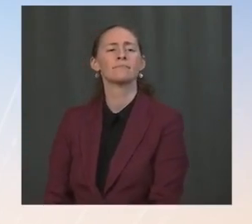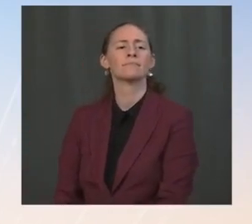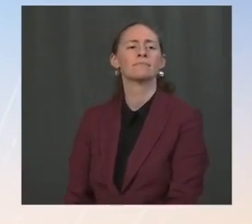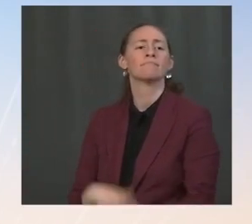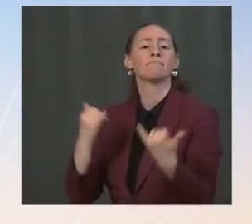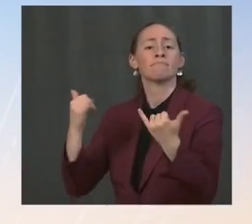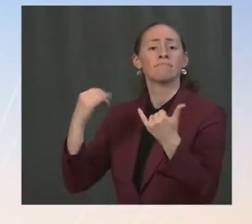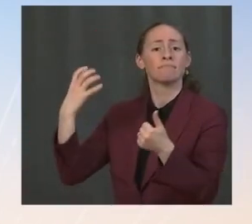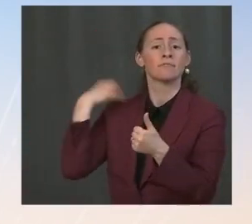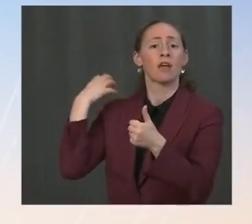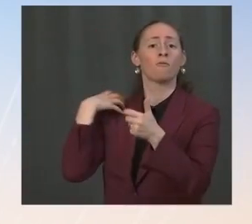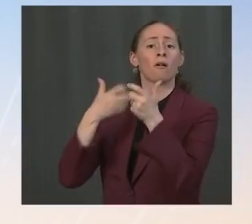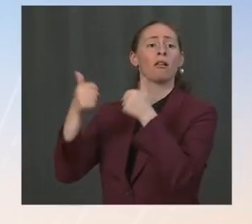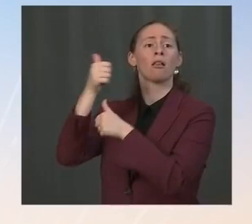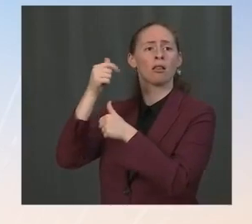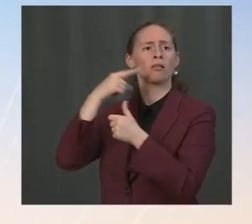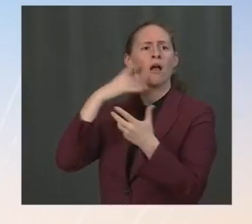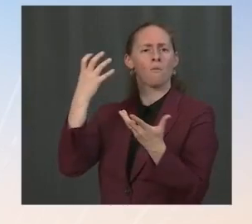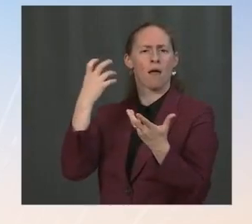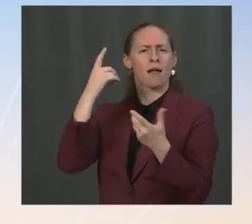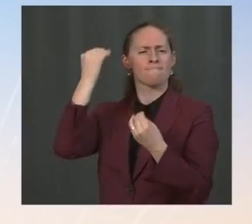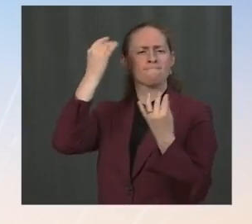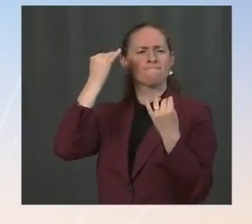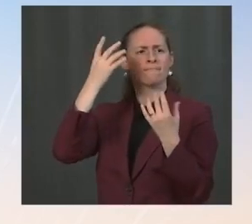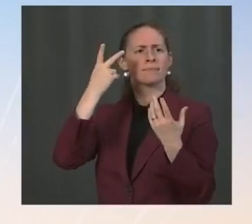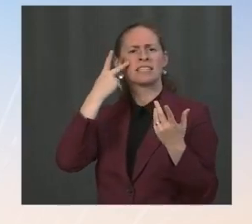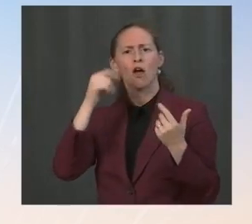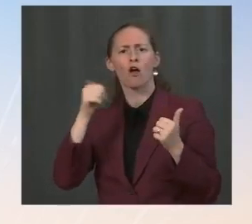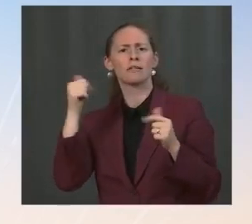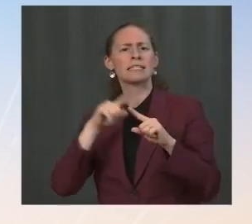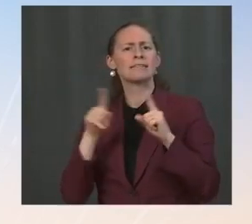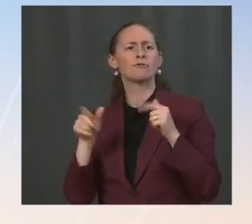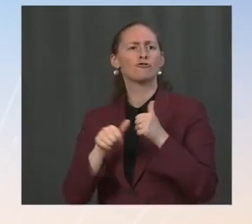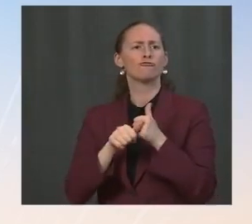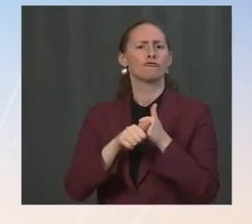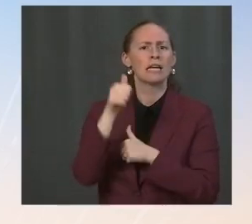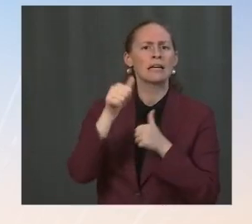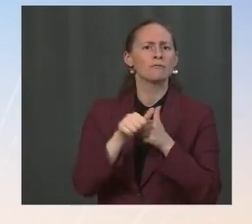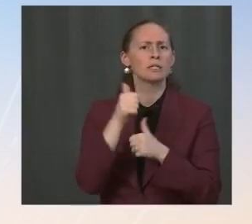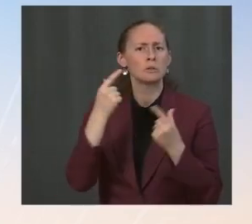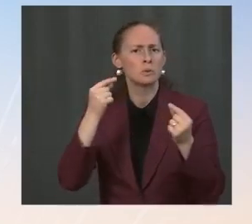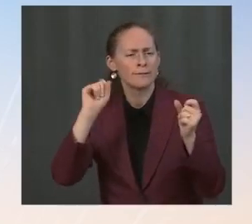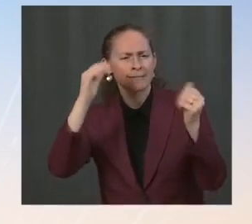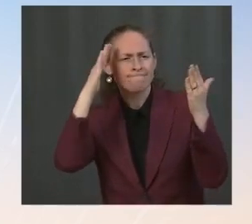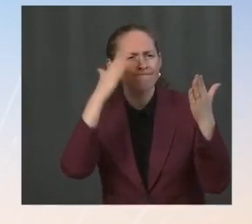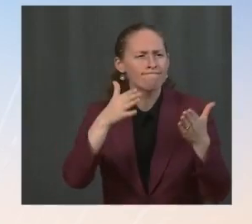other active threats to U.S. service members there on the ground. Are all the